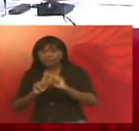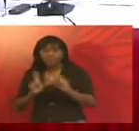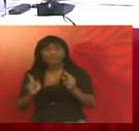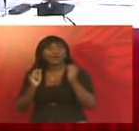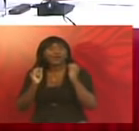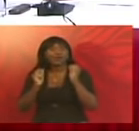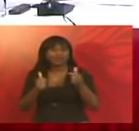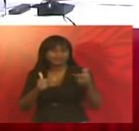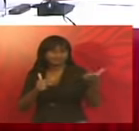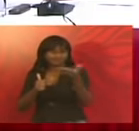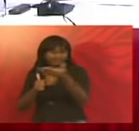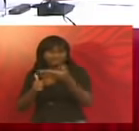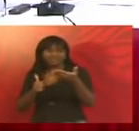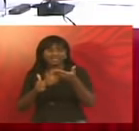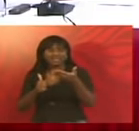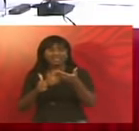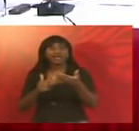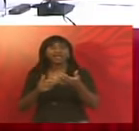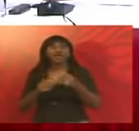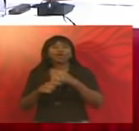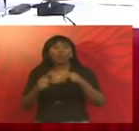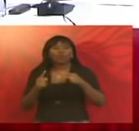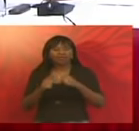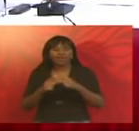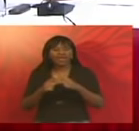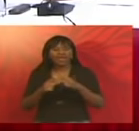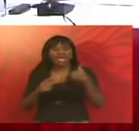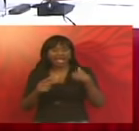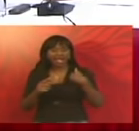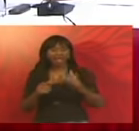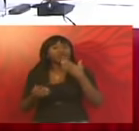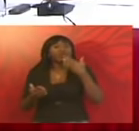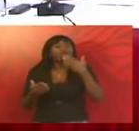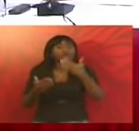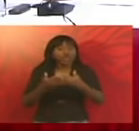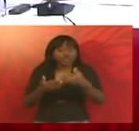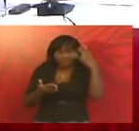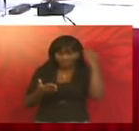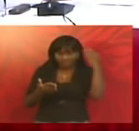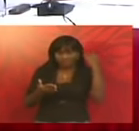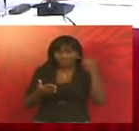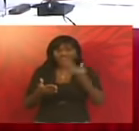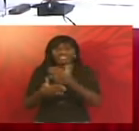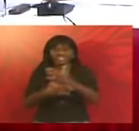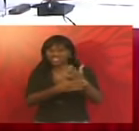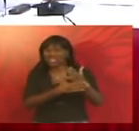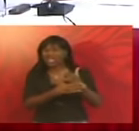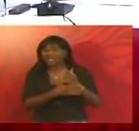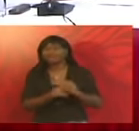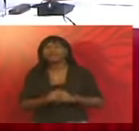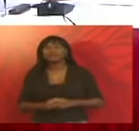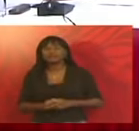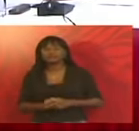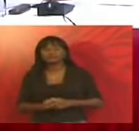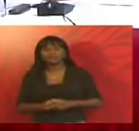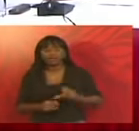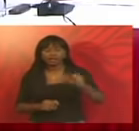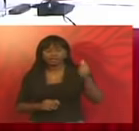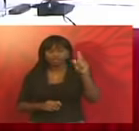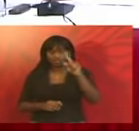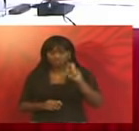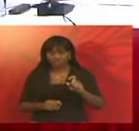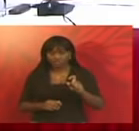being made with the vaccine when there's a positive experience? And my second question, how possible is it for someone